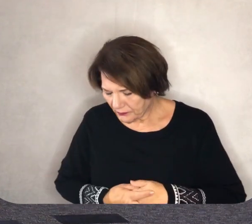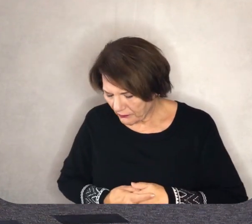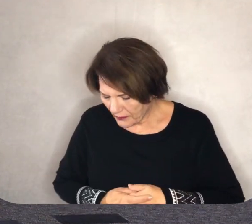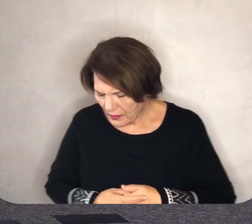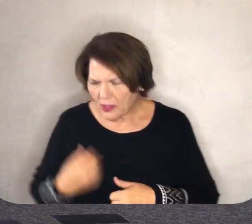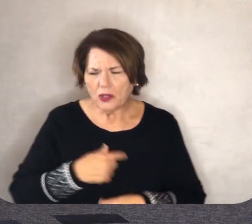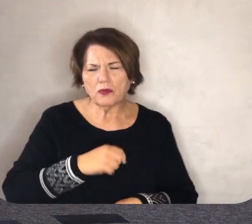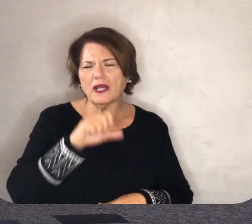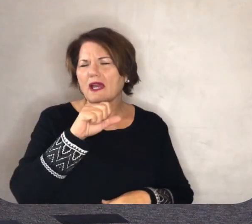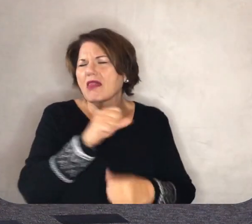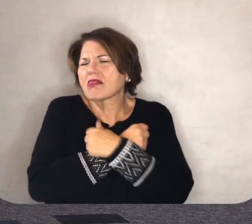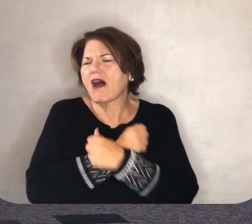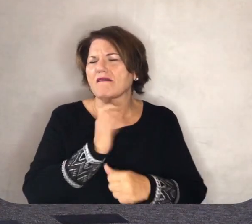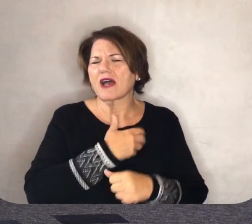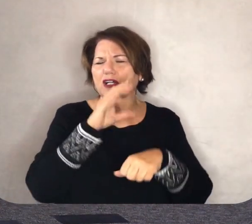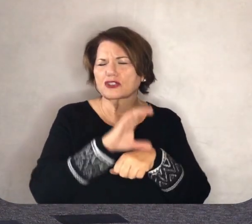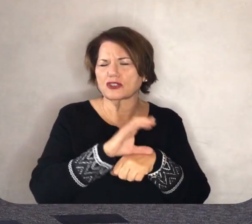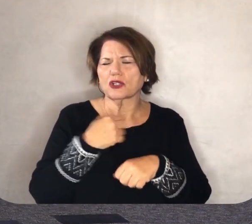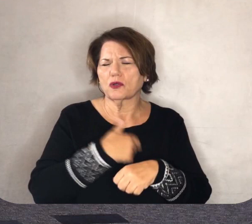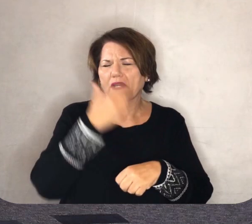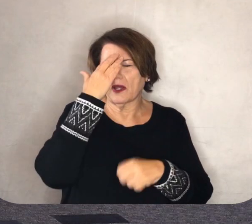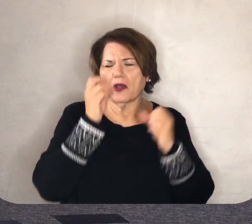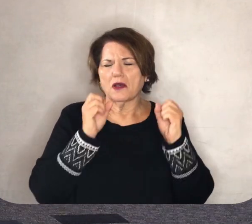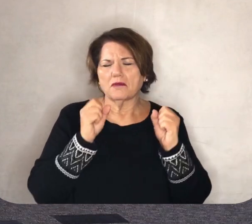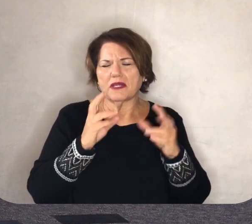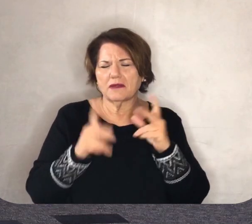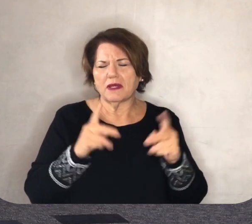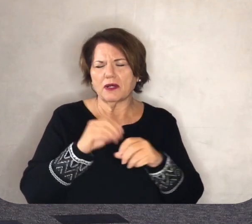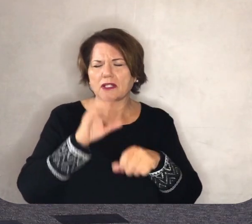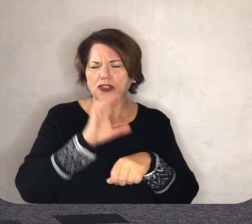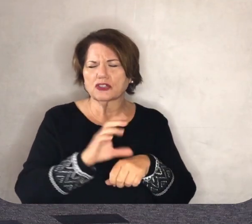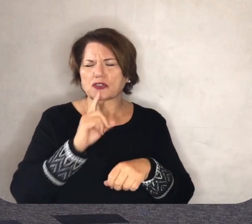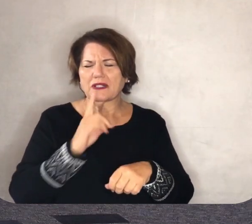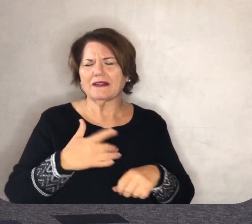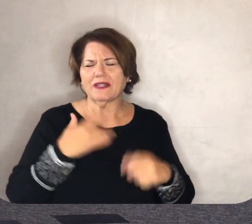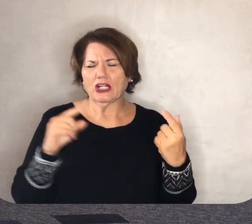we love our church, and we know that there are many in our church who are hurting. We know that